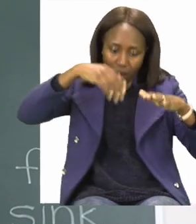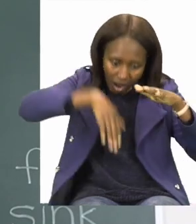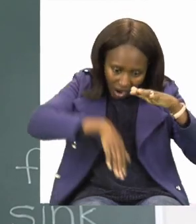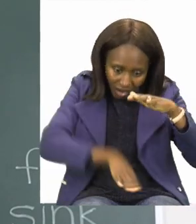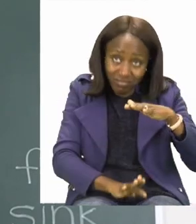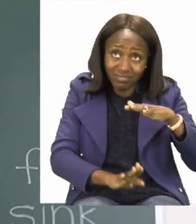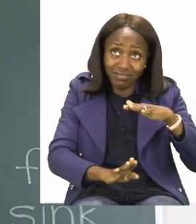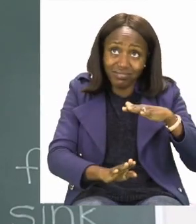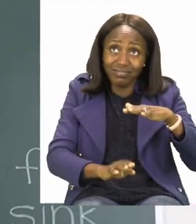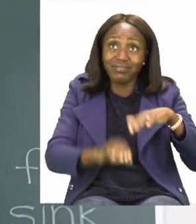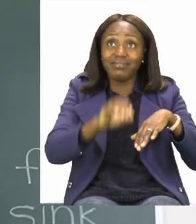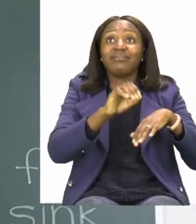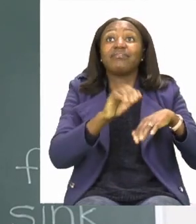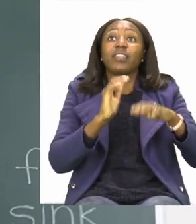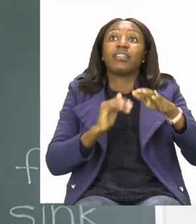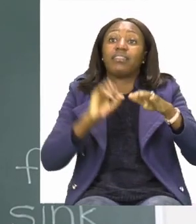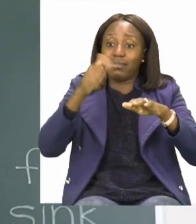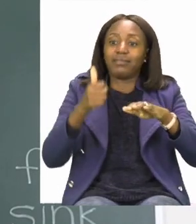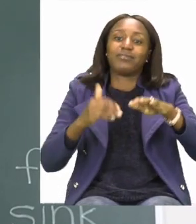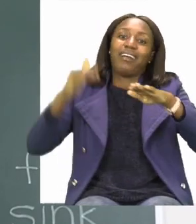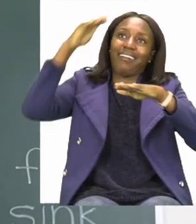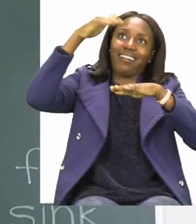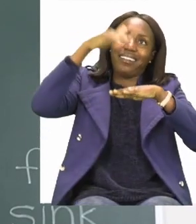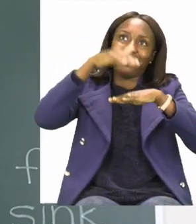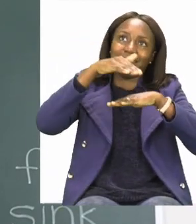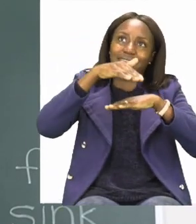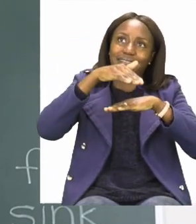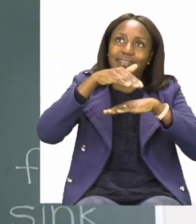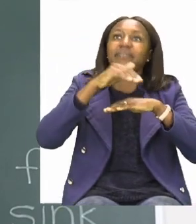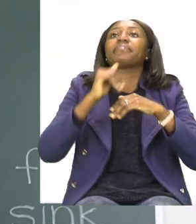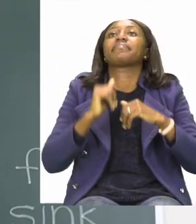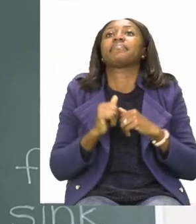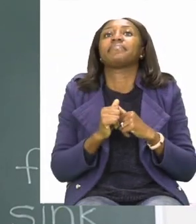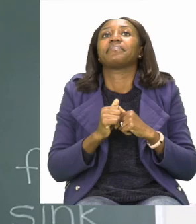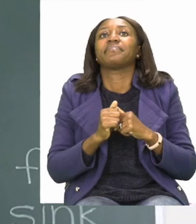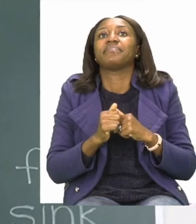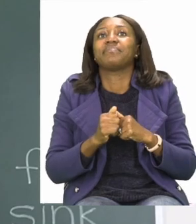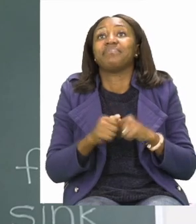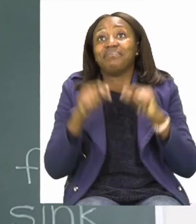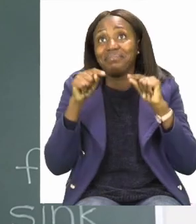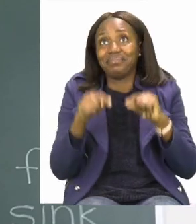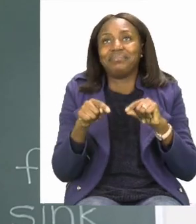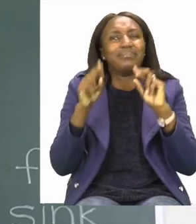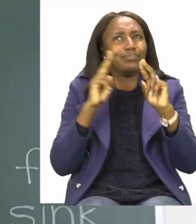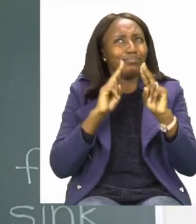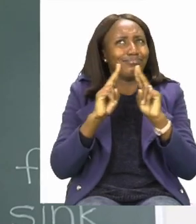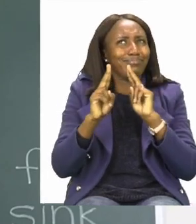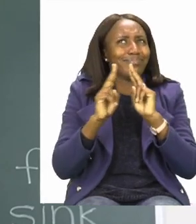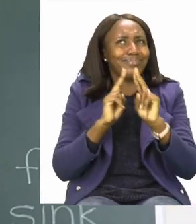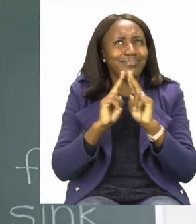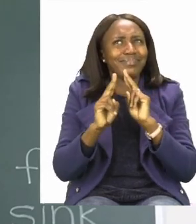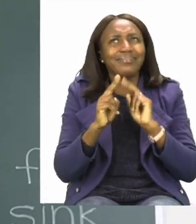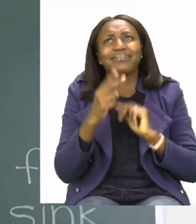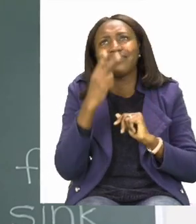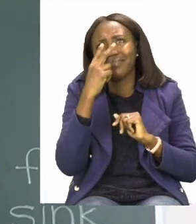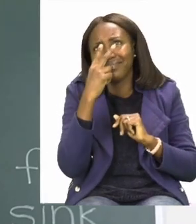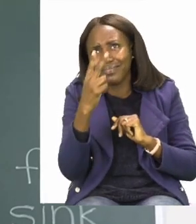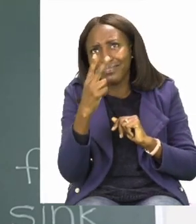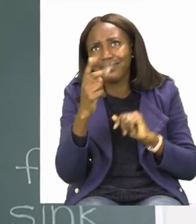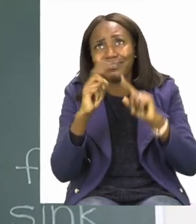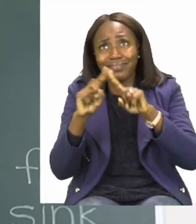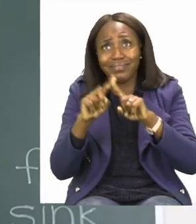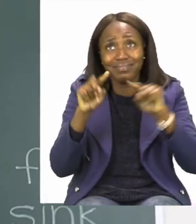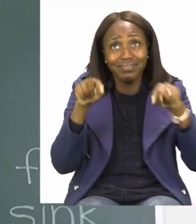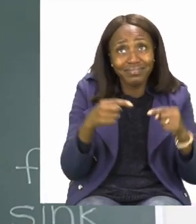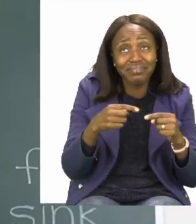down to the bottom. As we go along in this week, we're going to see some properties